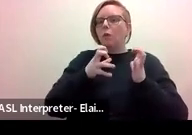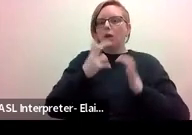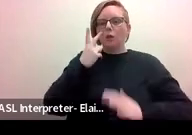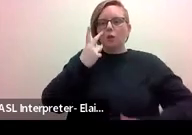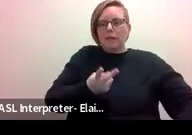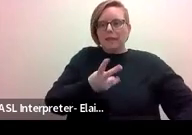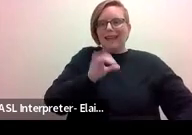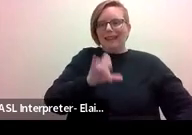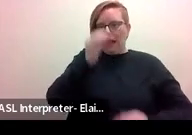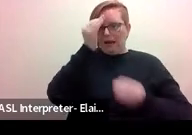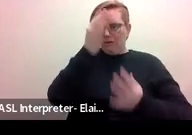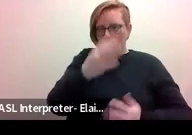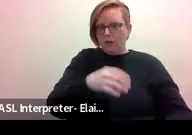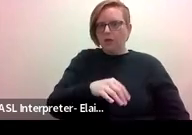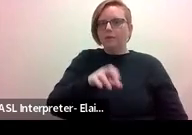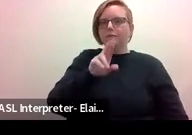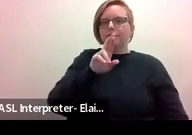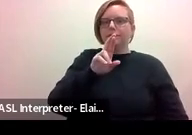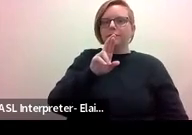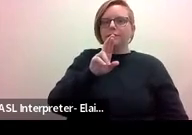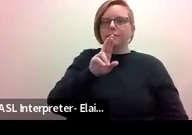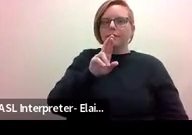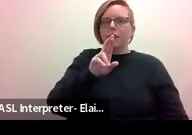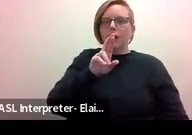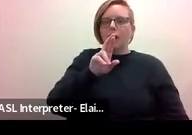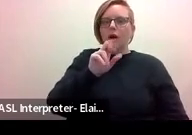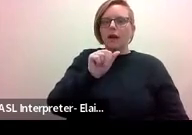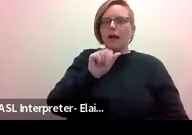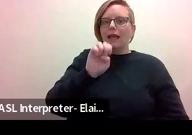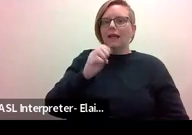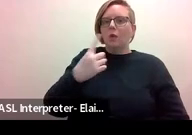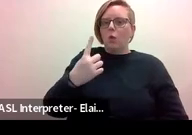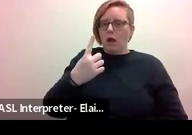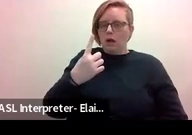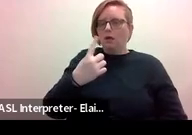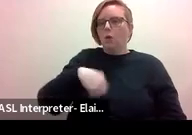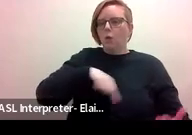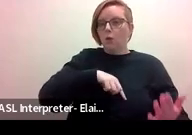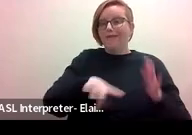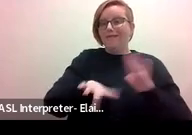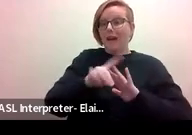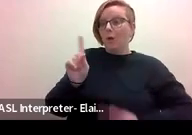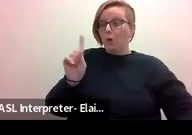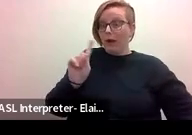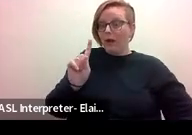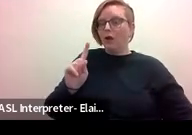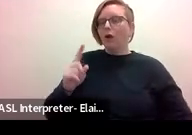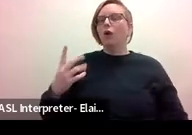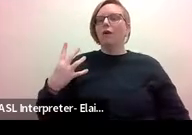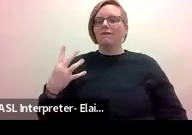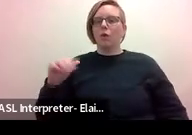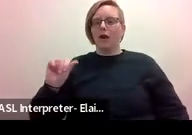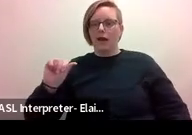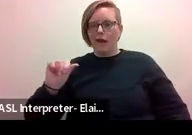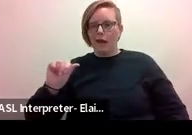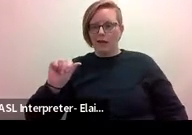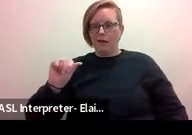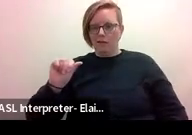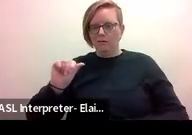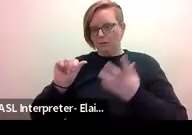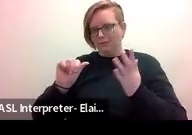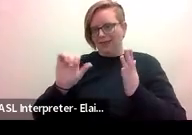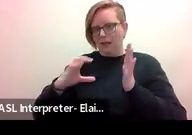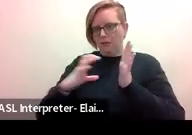So RAE1, we would look in section 4A of the IEP. Then it has the MUSER citation. So it would